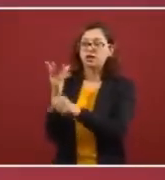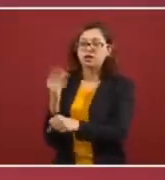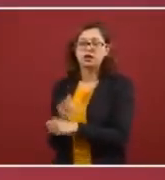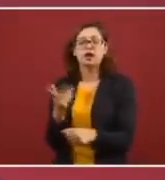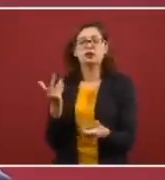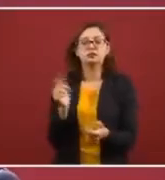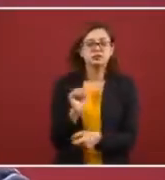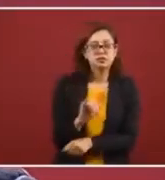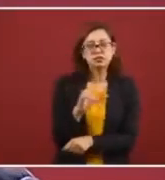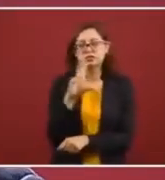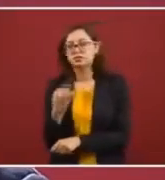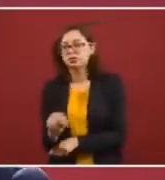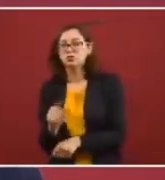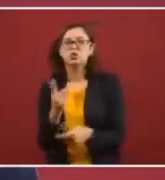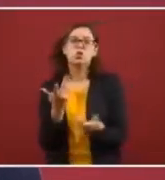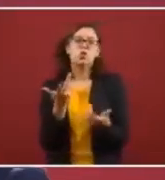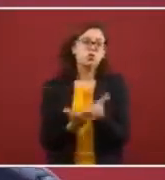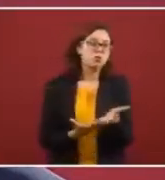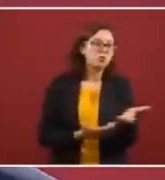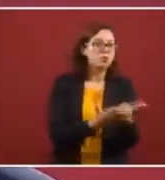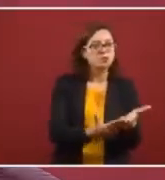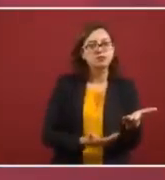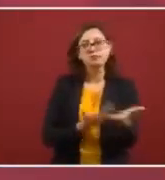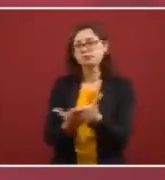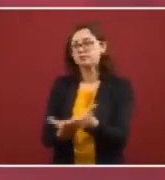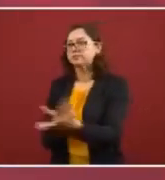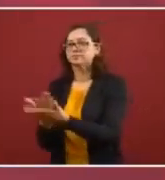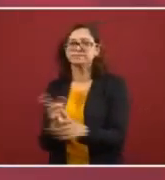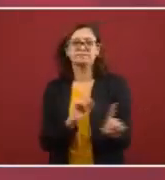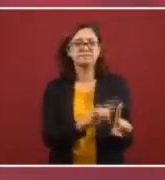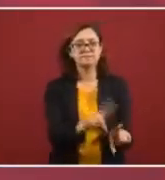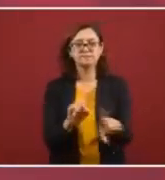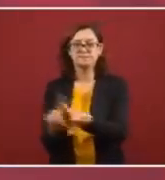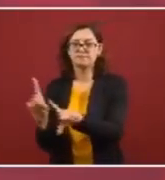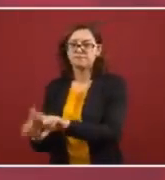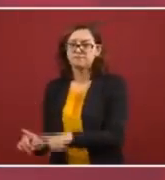and what was the destiny of that? We had to make a decision